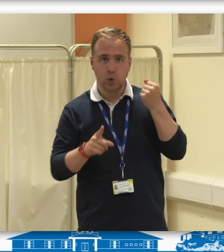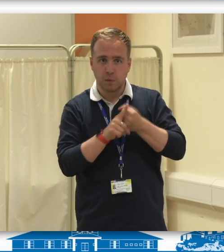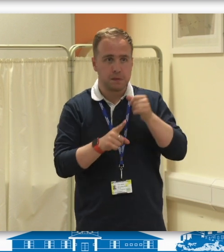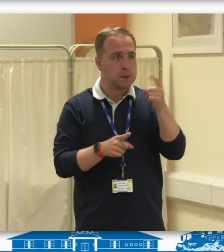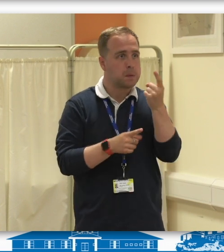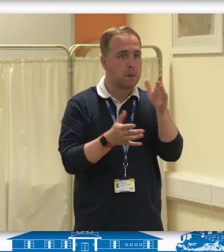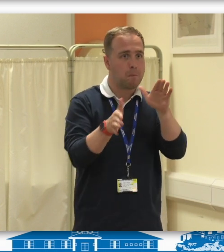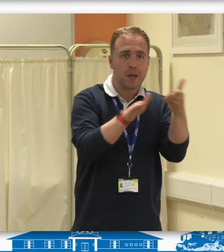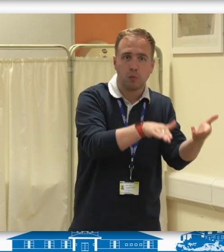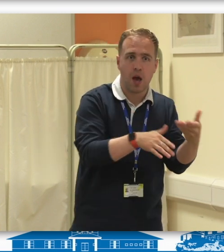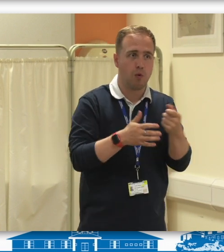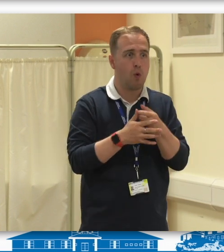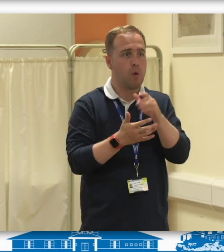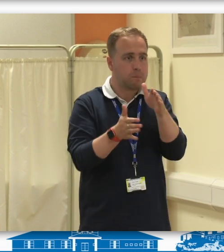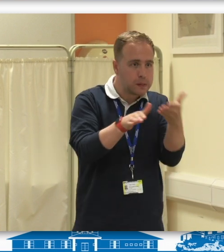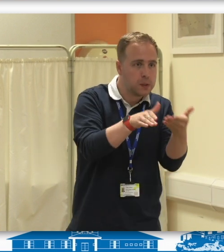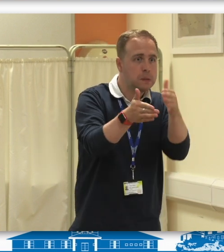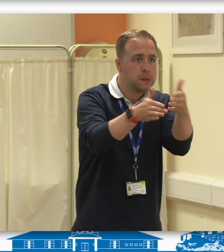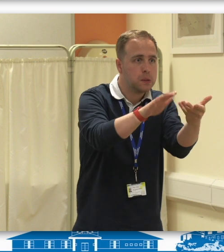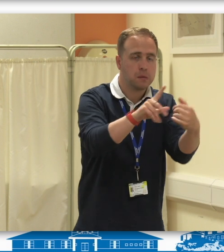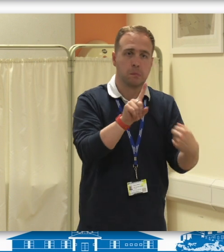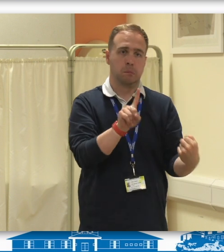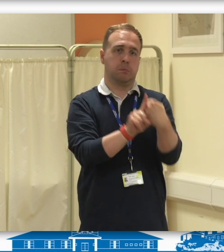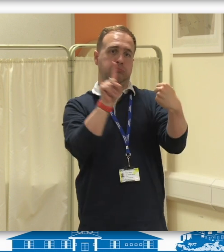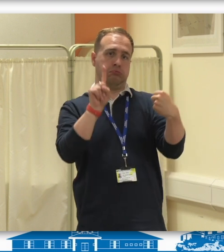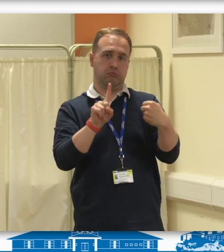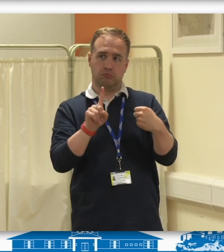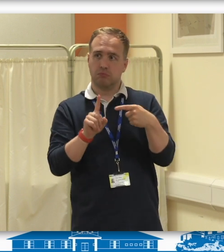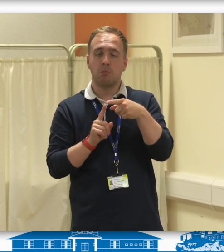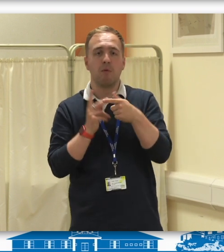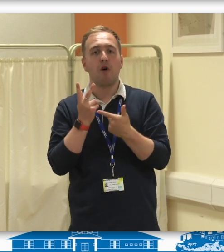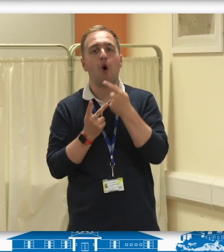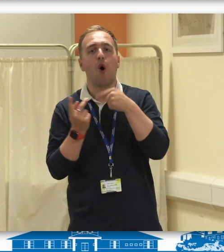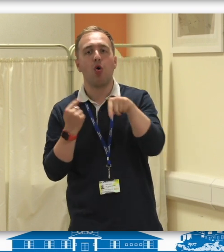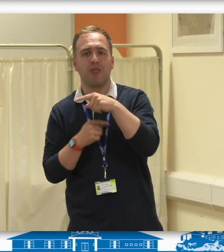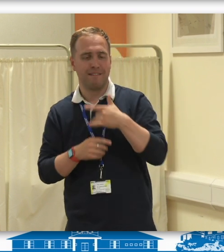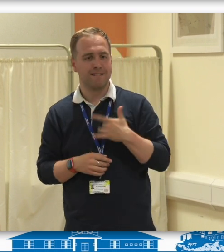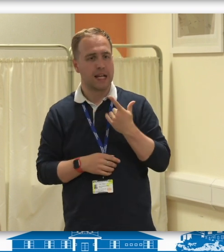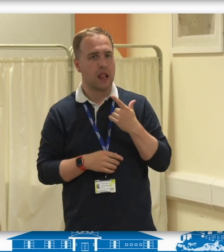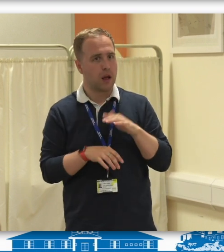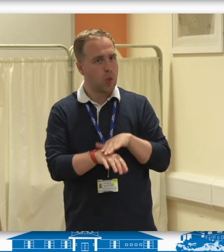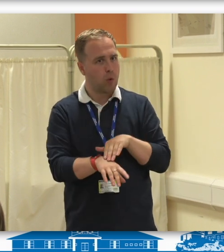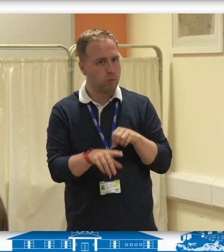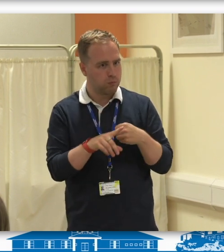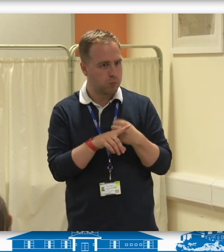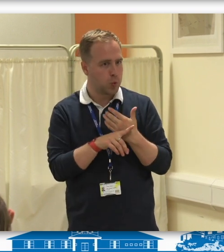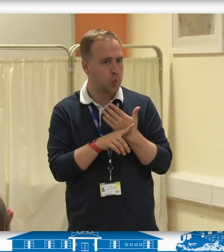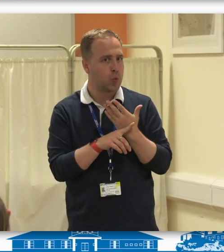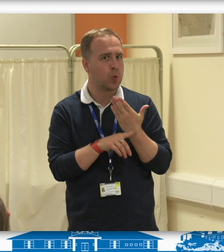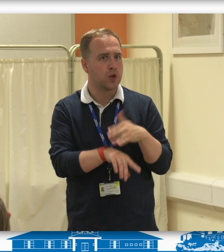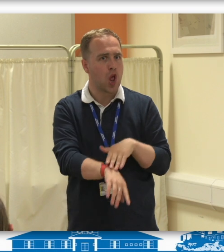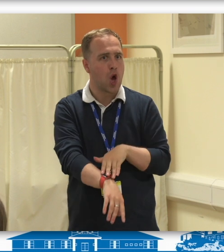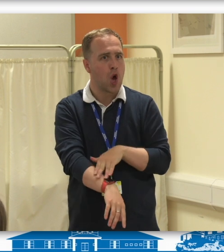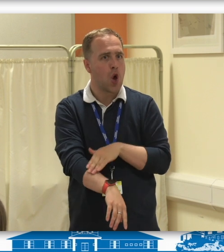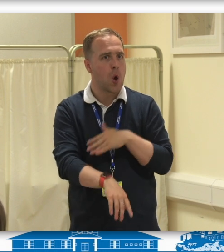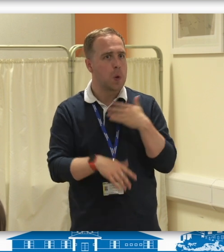or a series of bereavements. But for others, it feels more like the condition gradually comes on over many years until someone